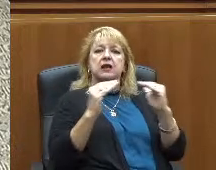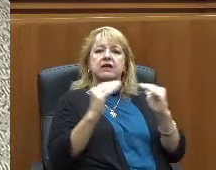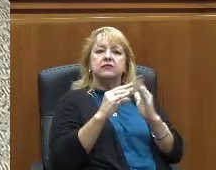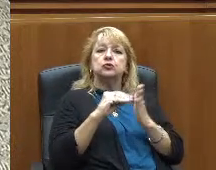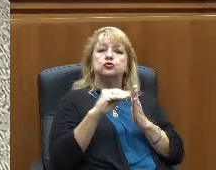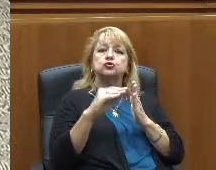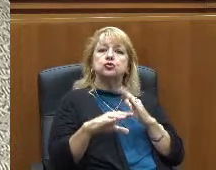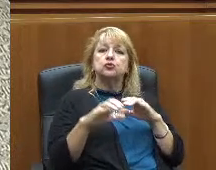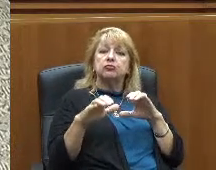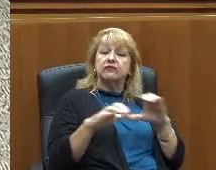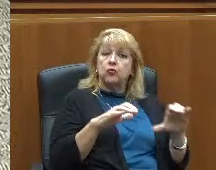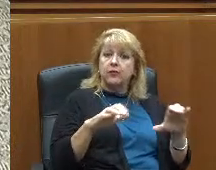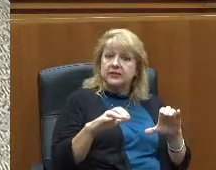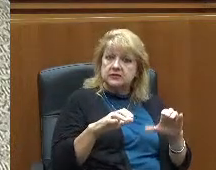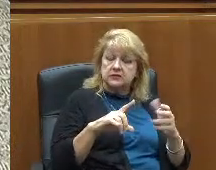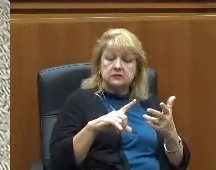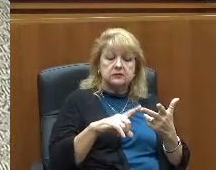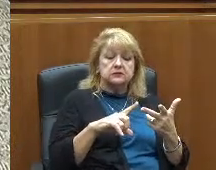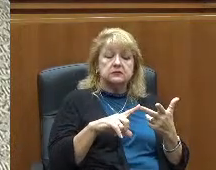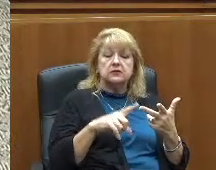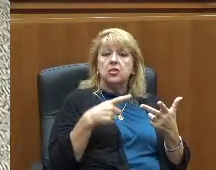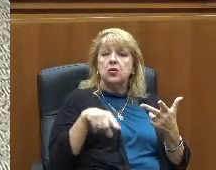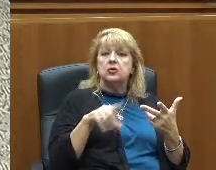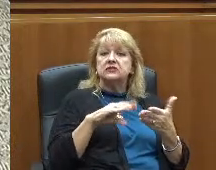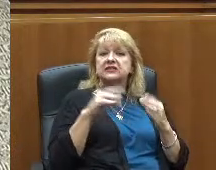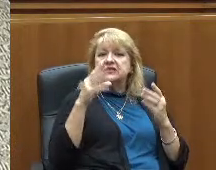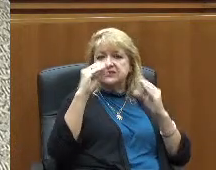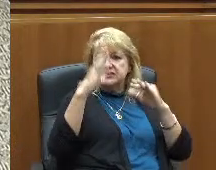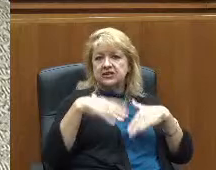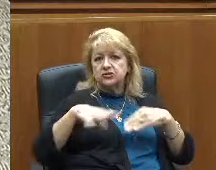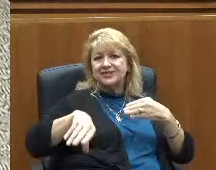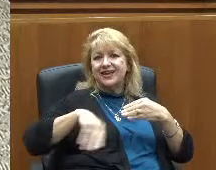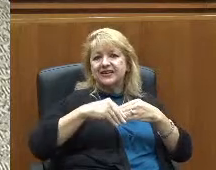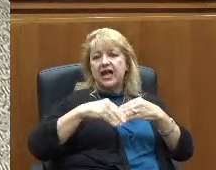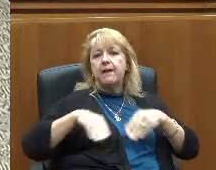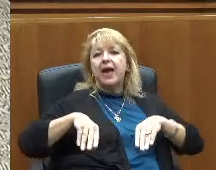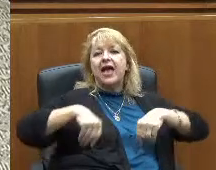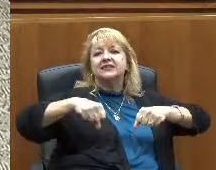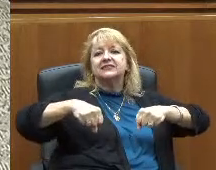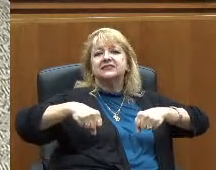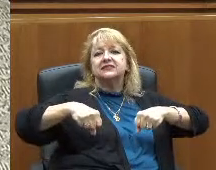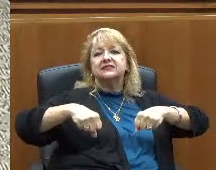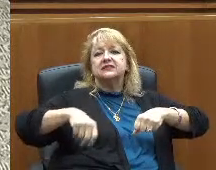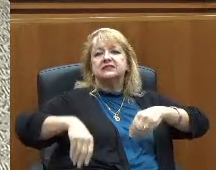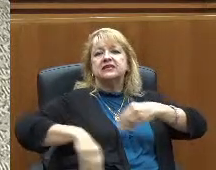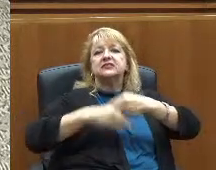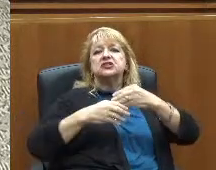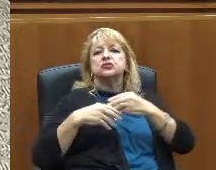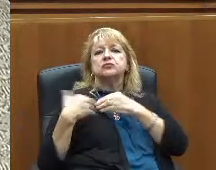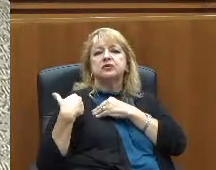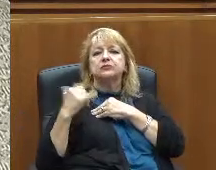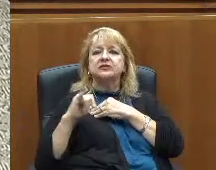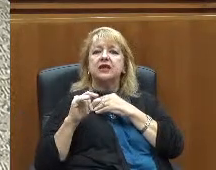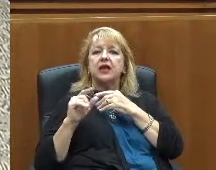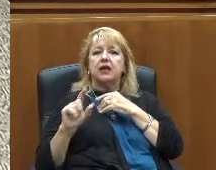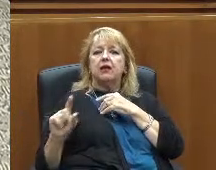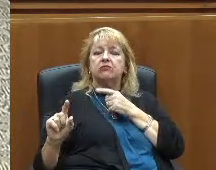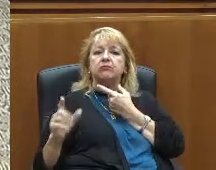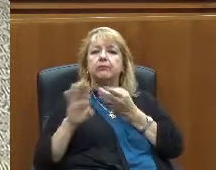student performance, teachers who agreed to take on additional responsibilities such as